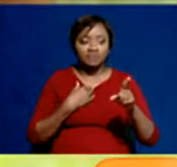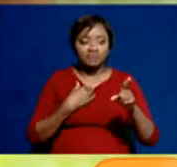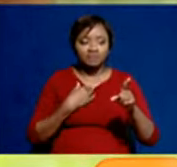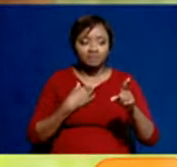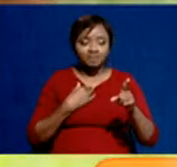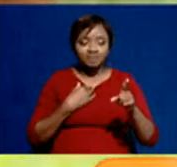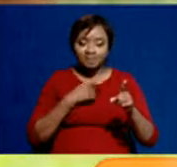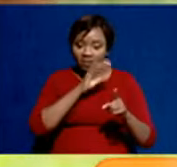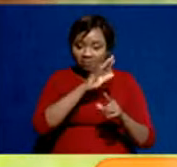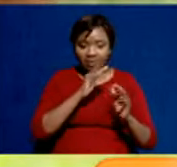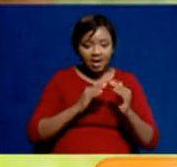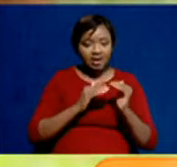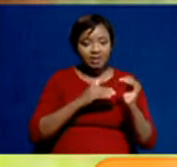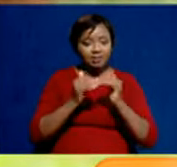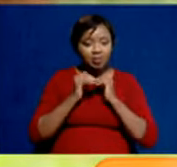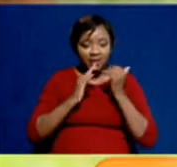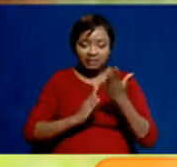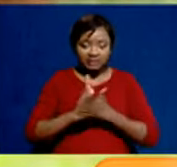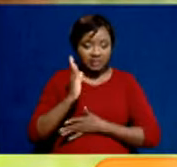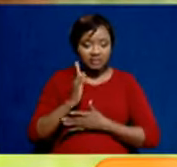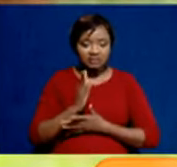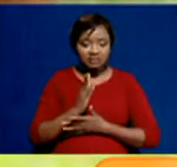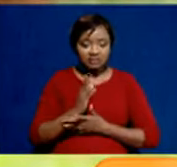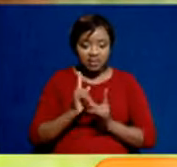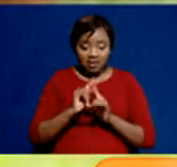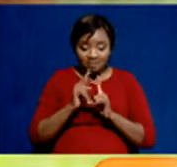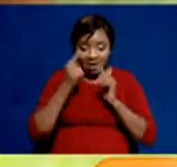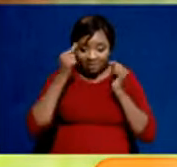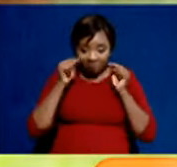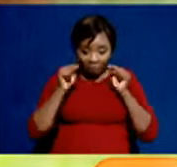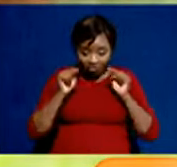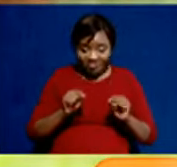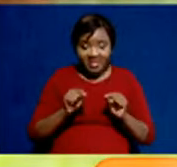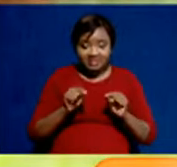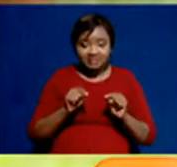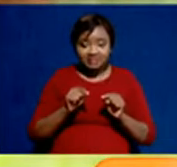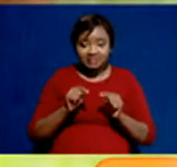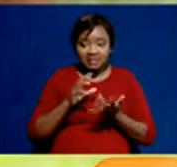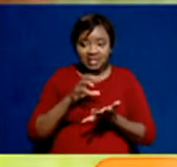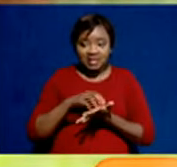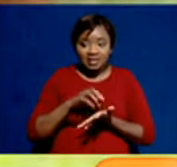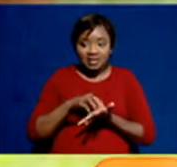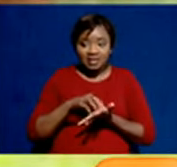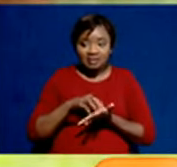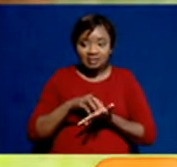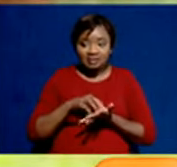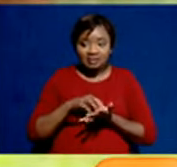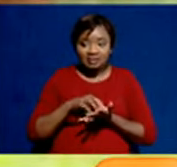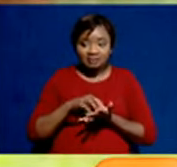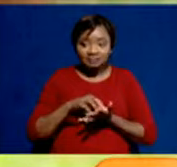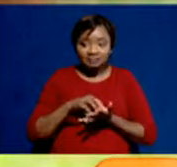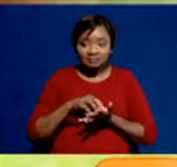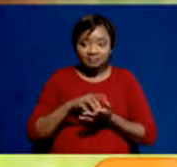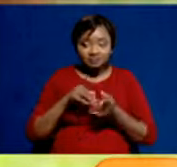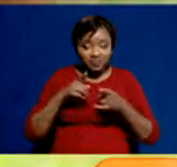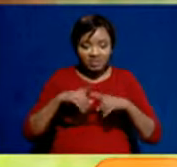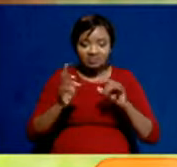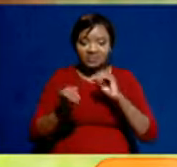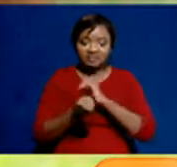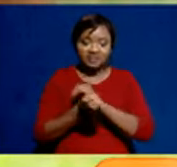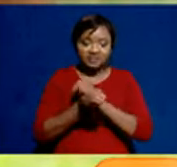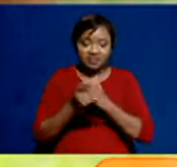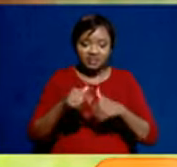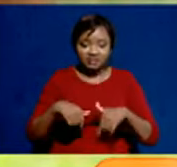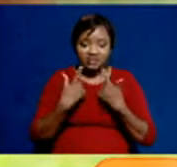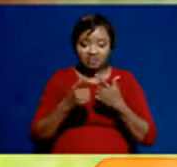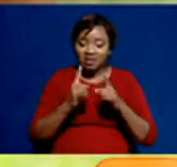his democratic right. But in this case, he sort of explained. But even if he